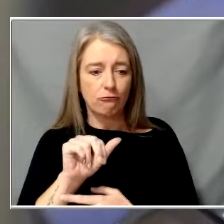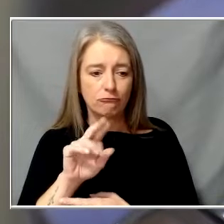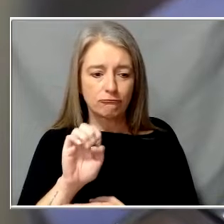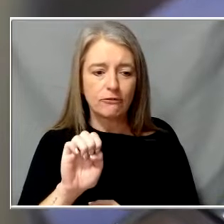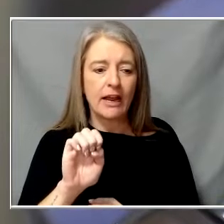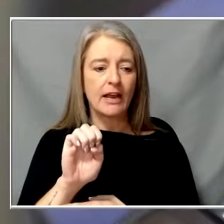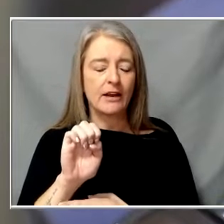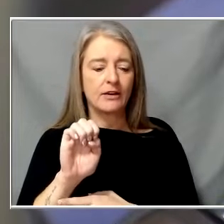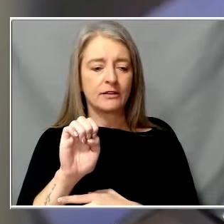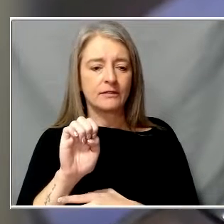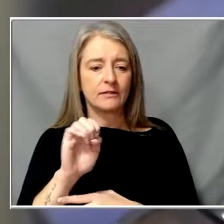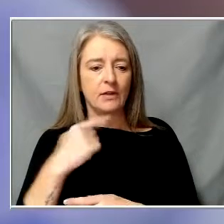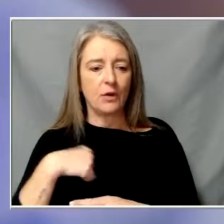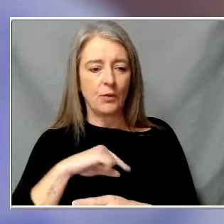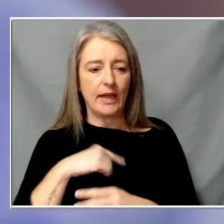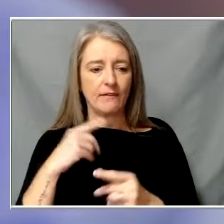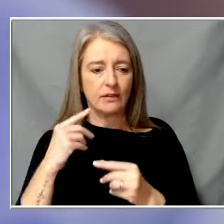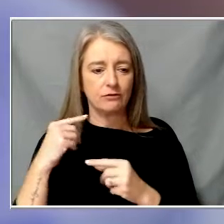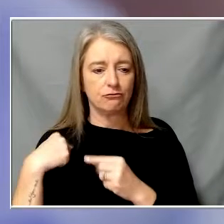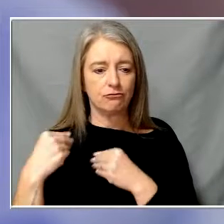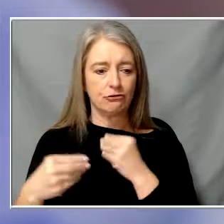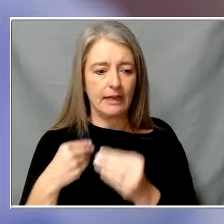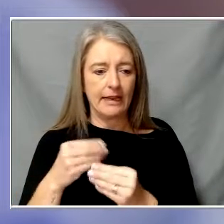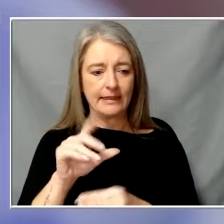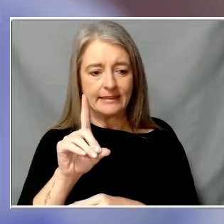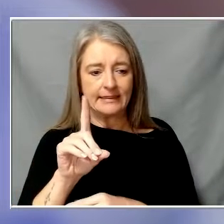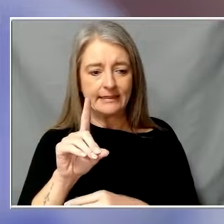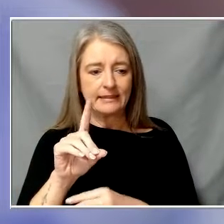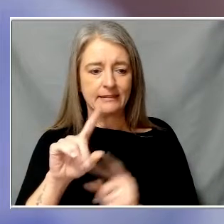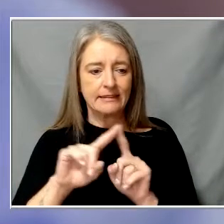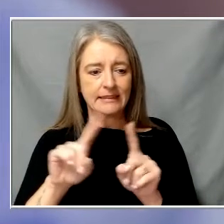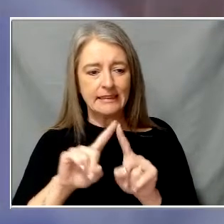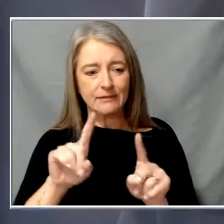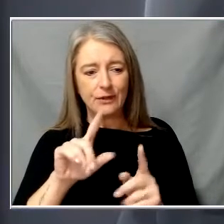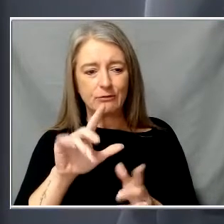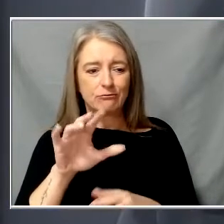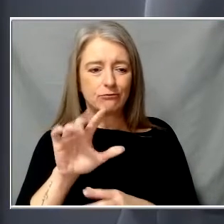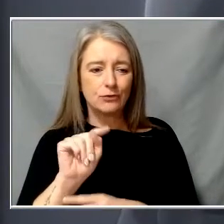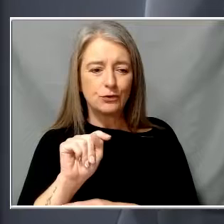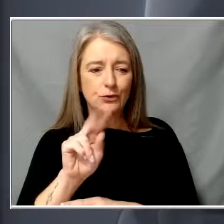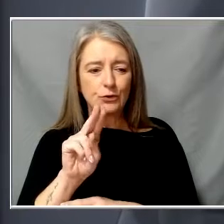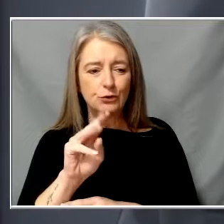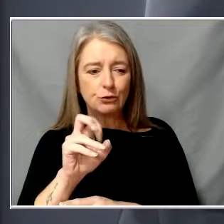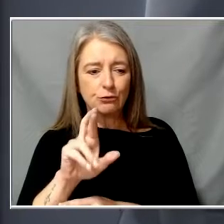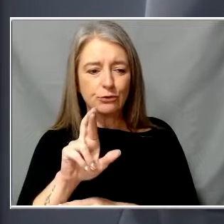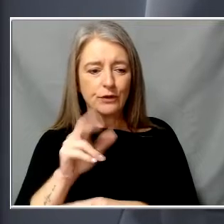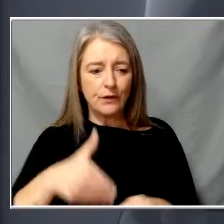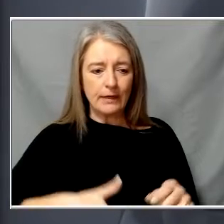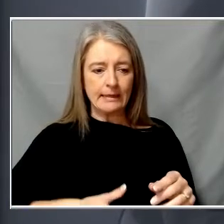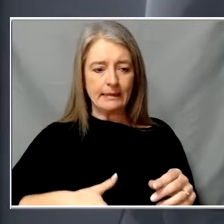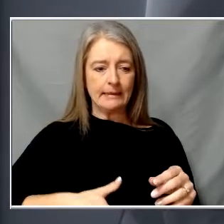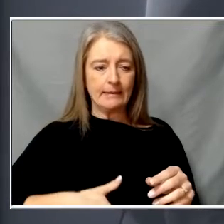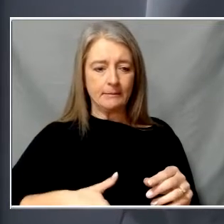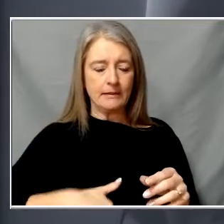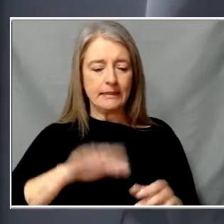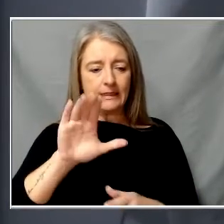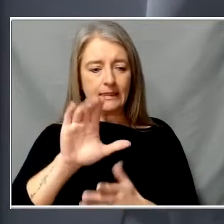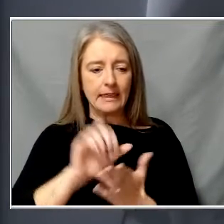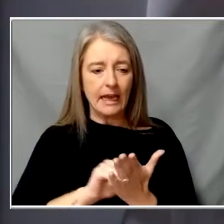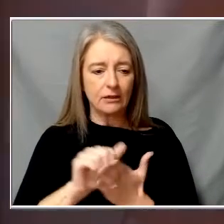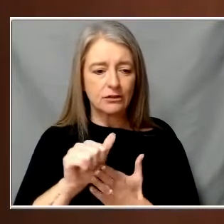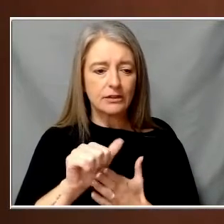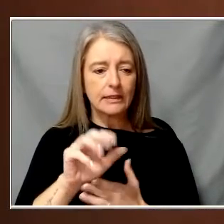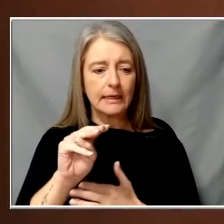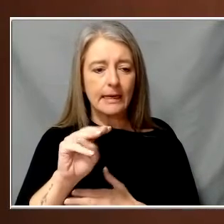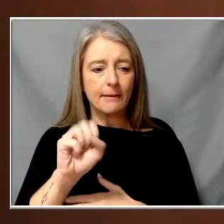call it genetic defect or tumor markers. For gastric cancer, stomach cancer, for the MSI